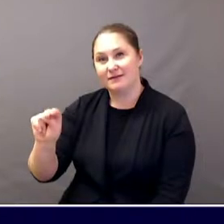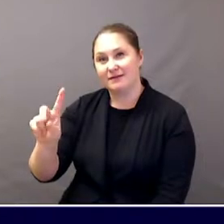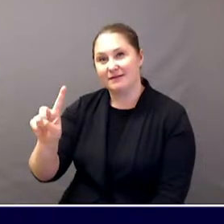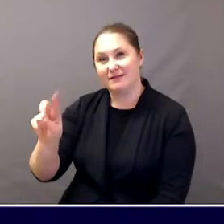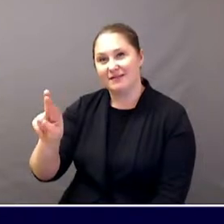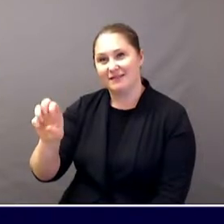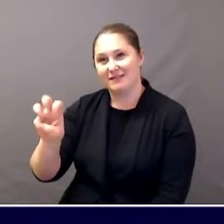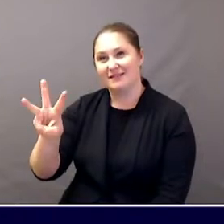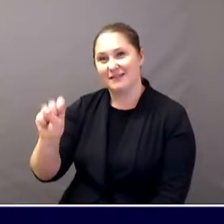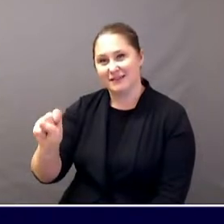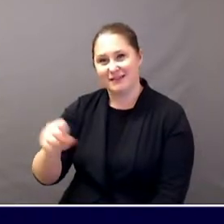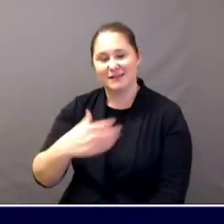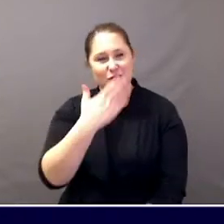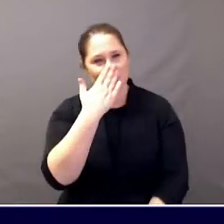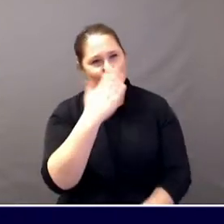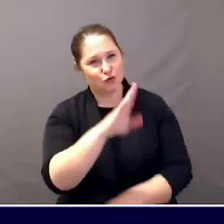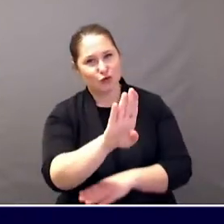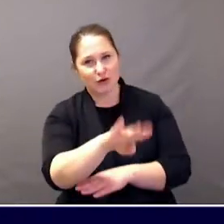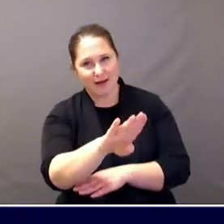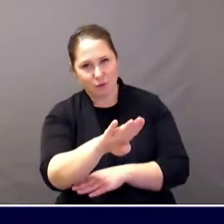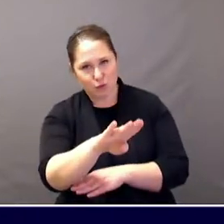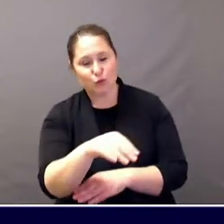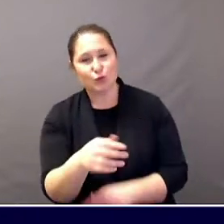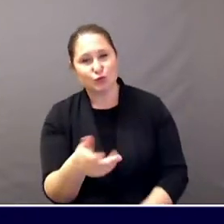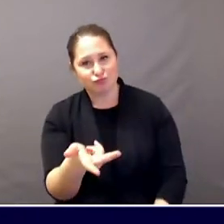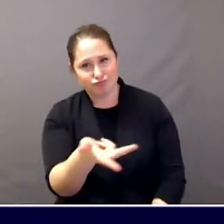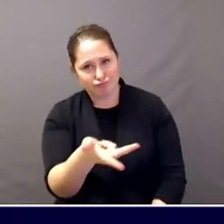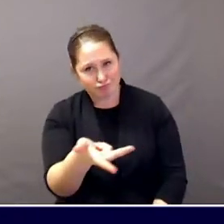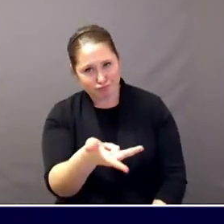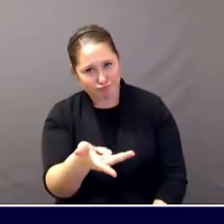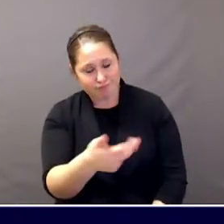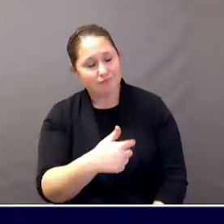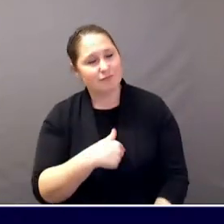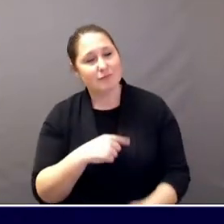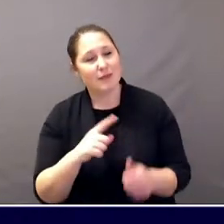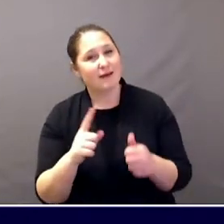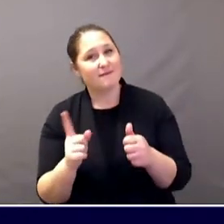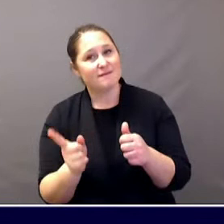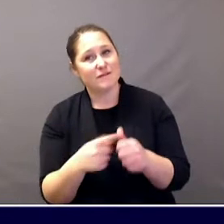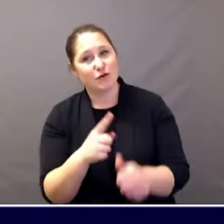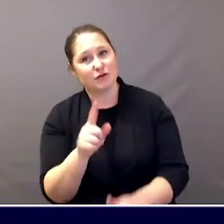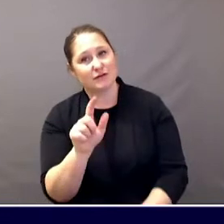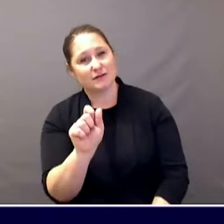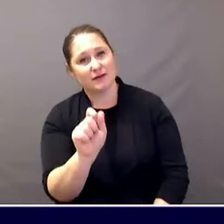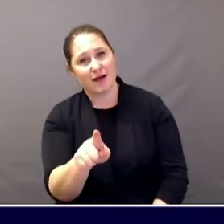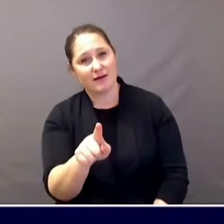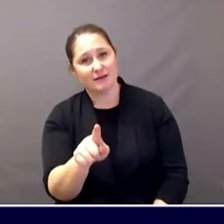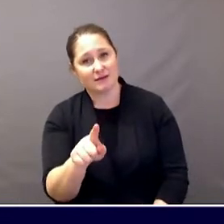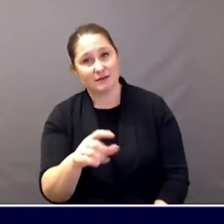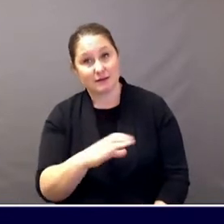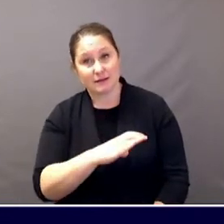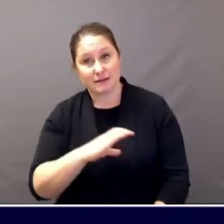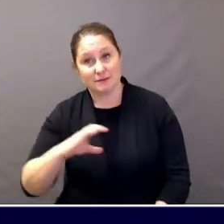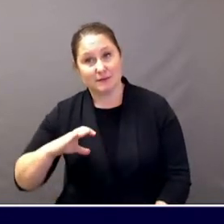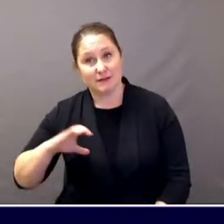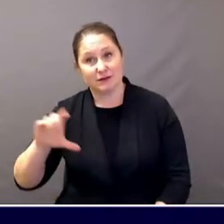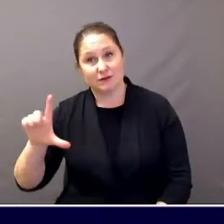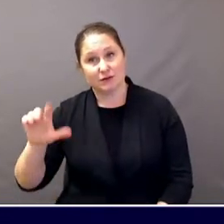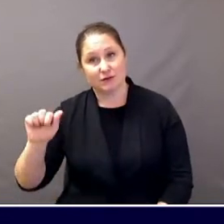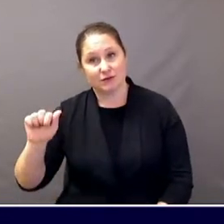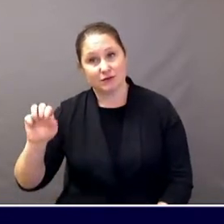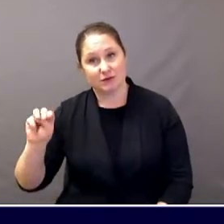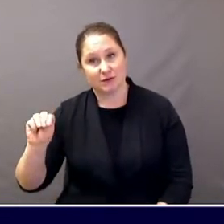Good afternoon, Dr. Governor, Commissioner. My first question, I guess, would be towards the Commissioner. Can you talk a little bit